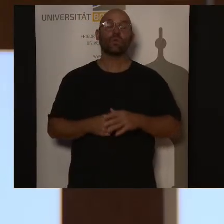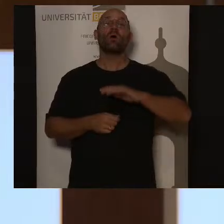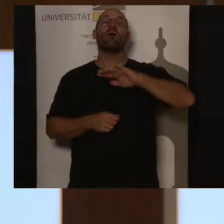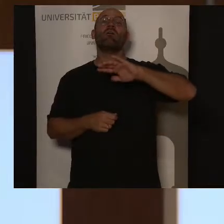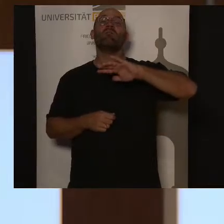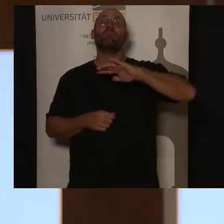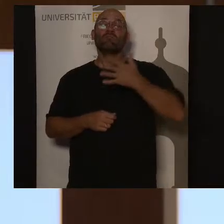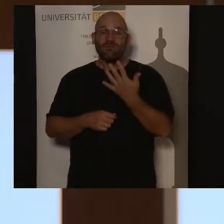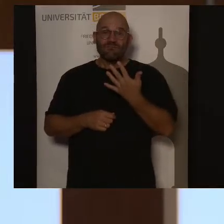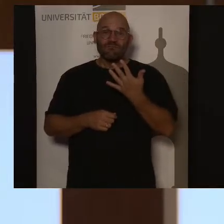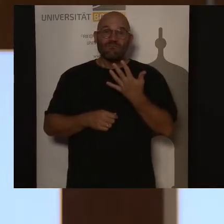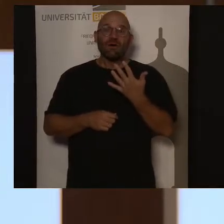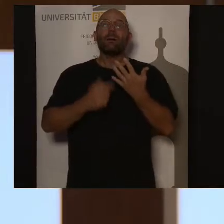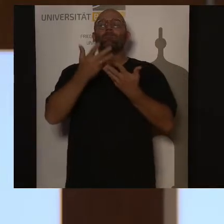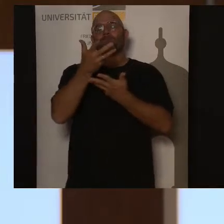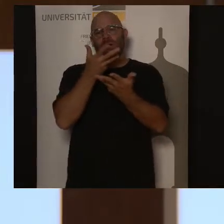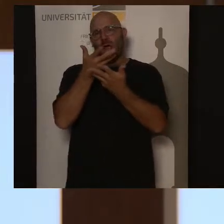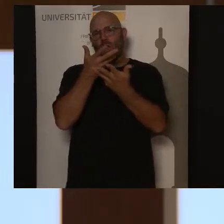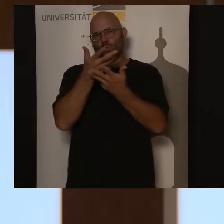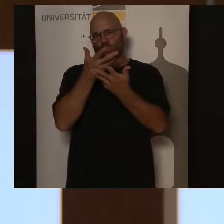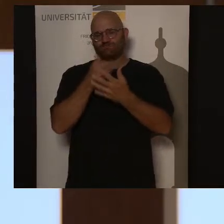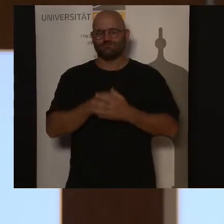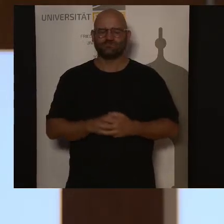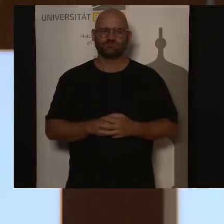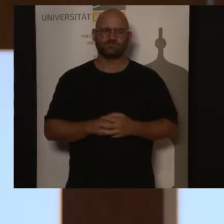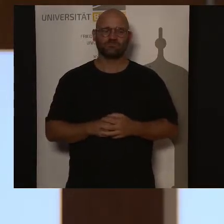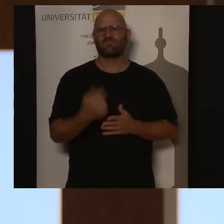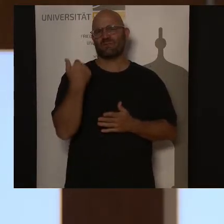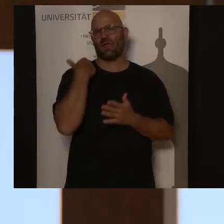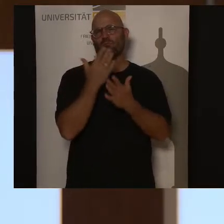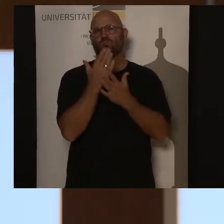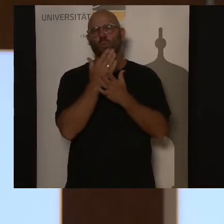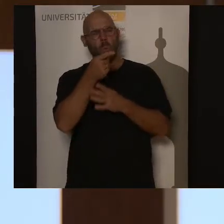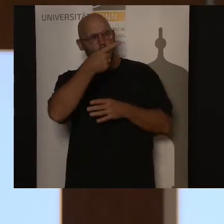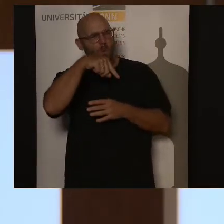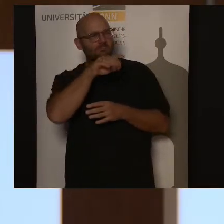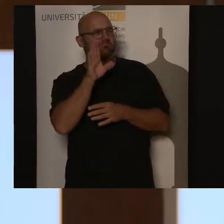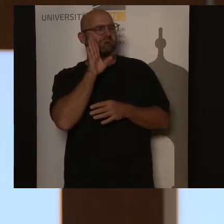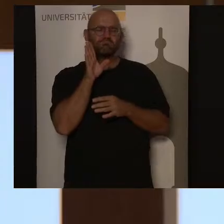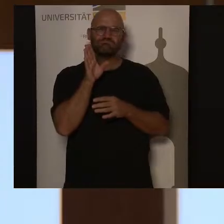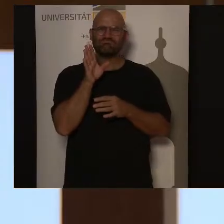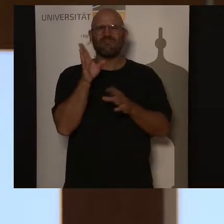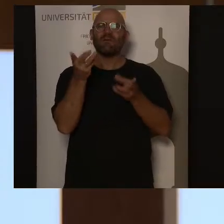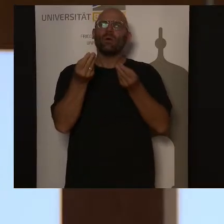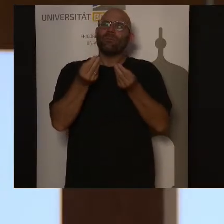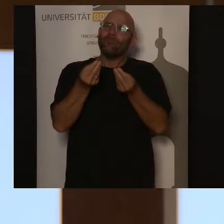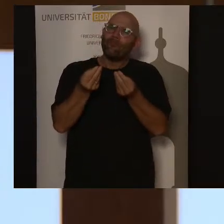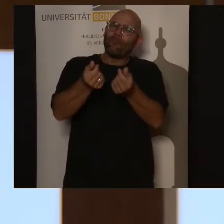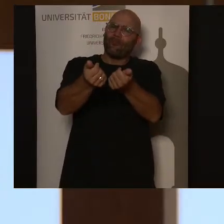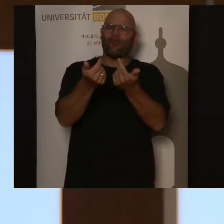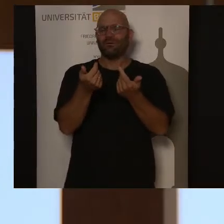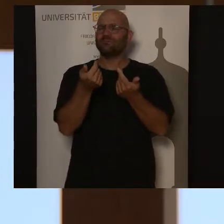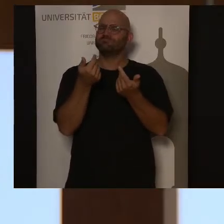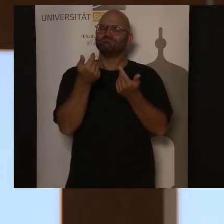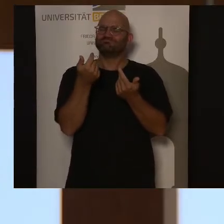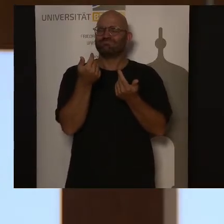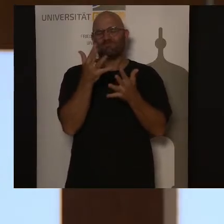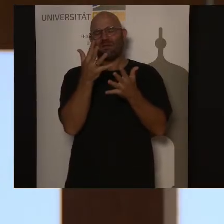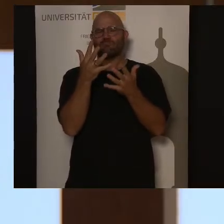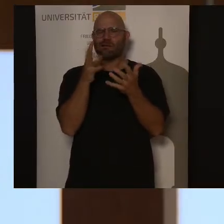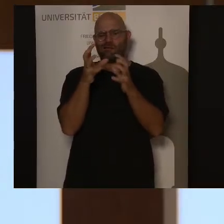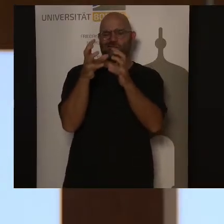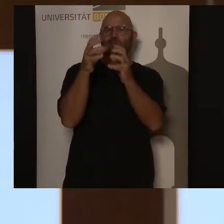for students of the University of Applied Sciences over at the Bonn-Rhein-Sieg district. Of course, not everything is